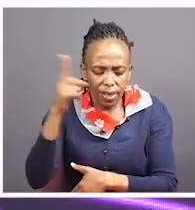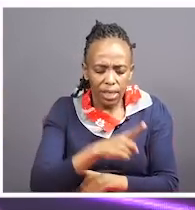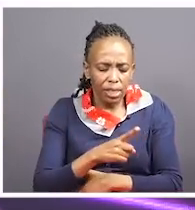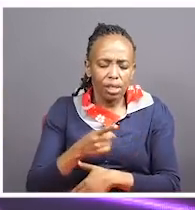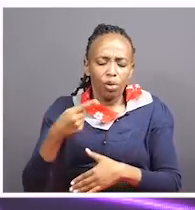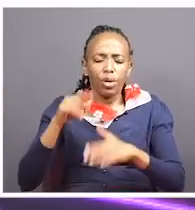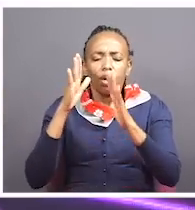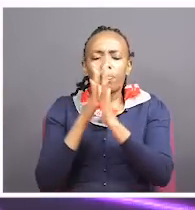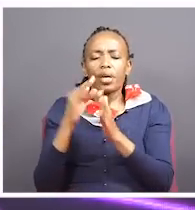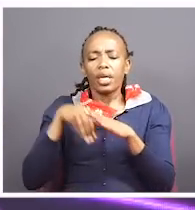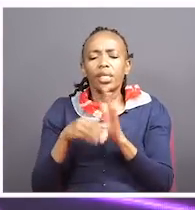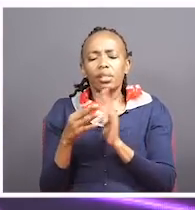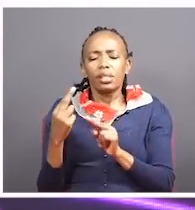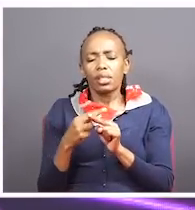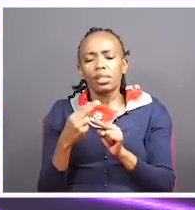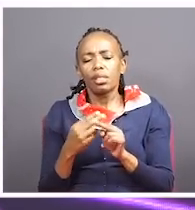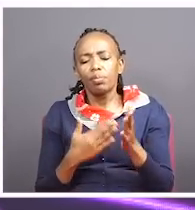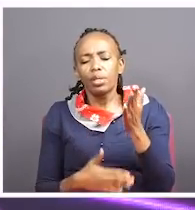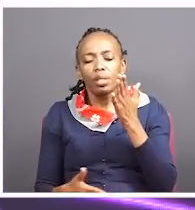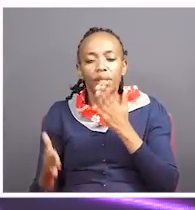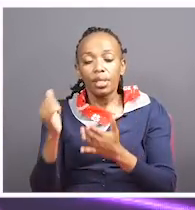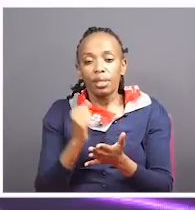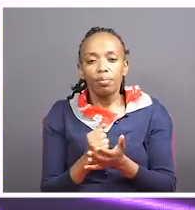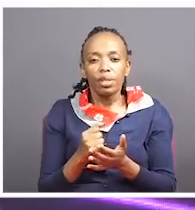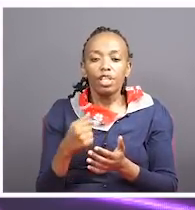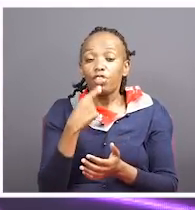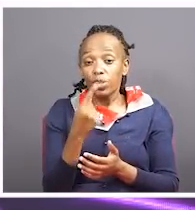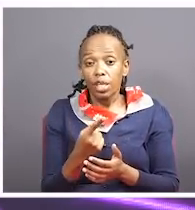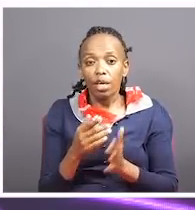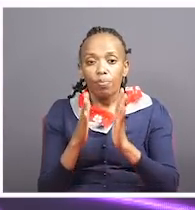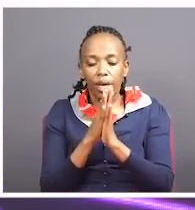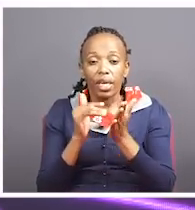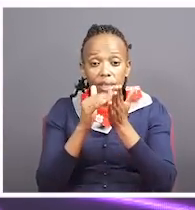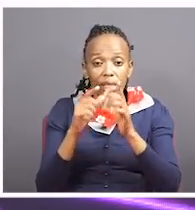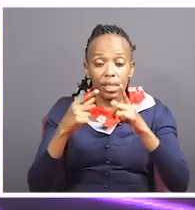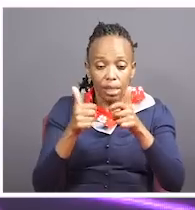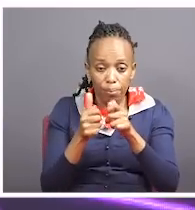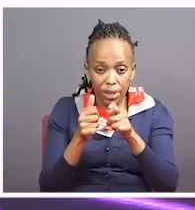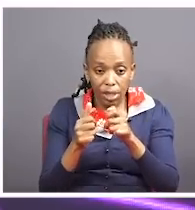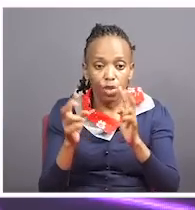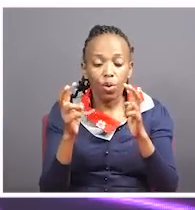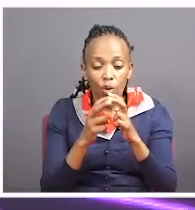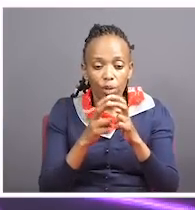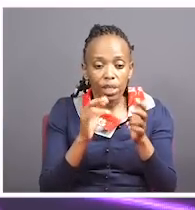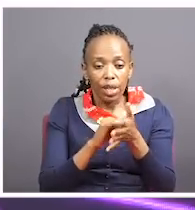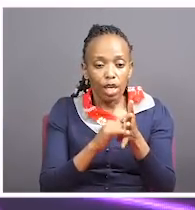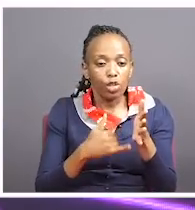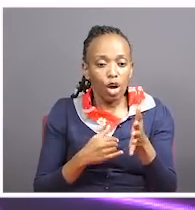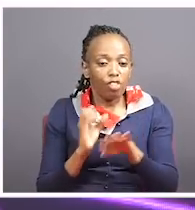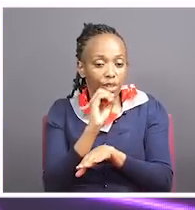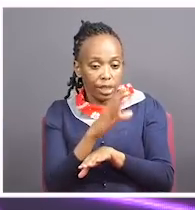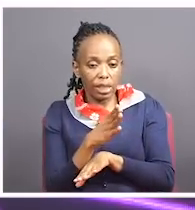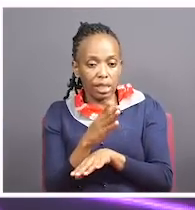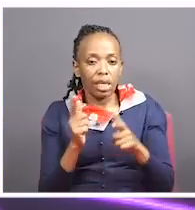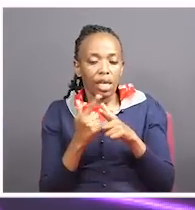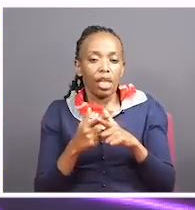of their days. For we pray in Jesus' name. If you have said that prayer, please send us a message on our contacts that you have on